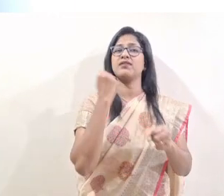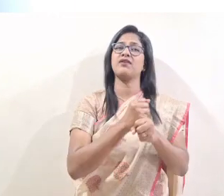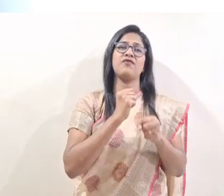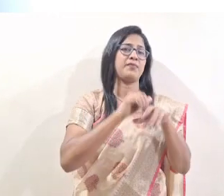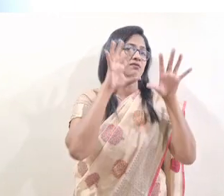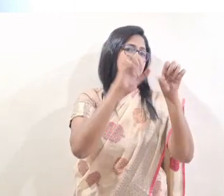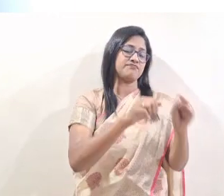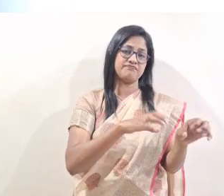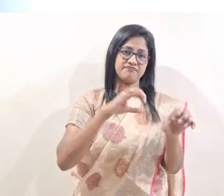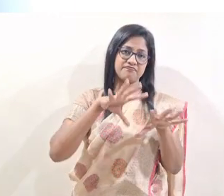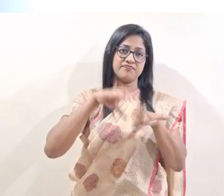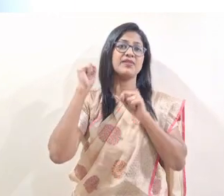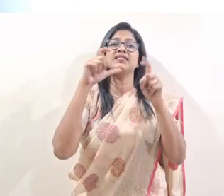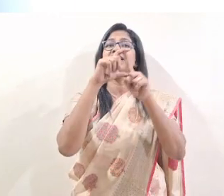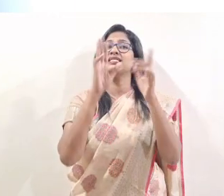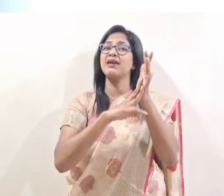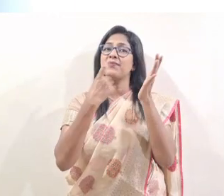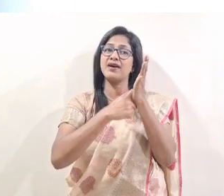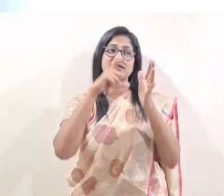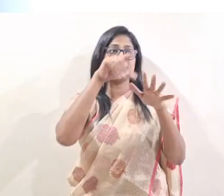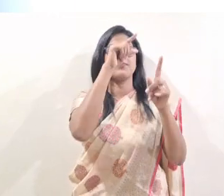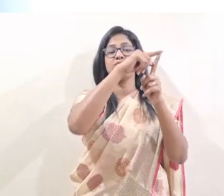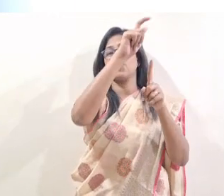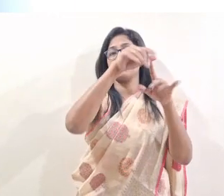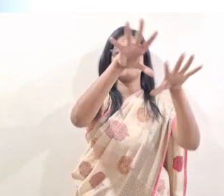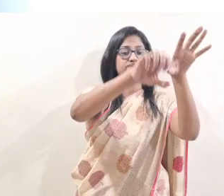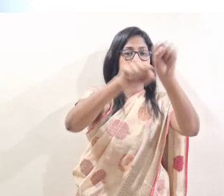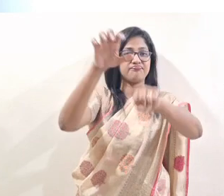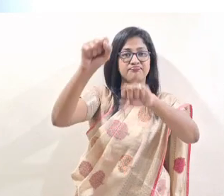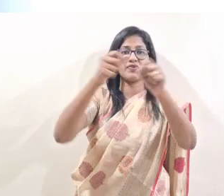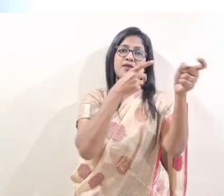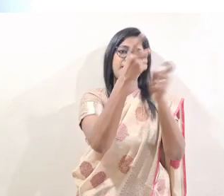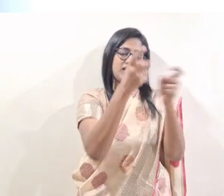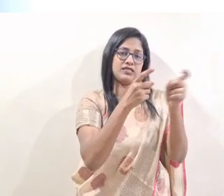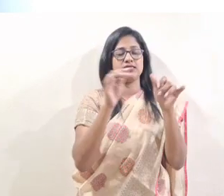government. Like DMRC has taken over many projects and they are operating it.